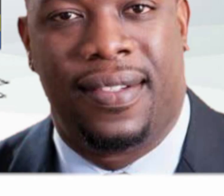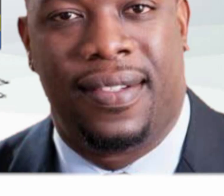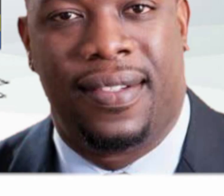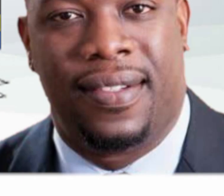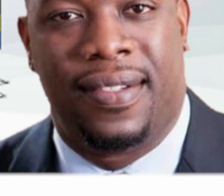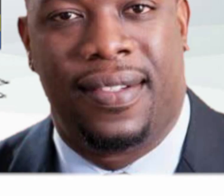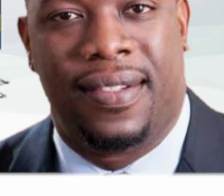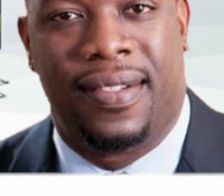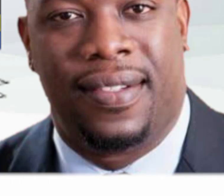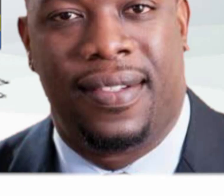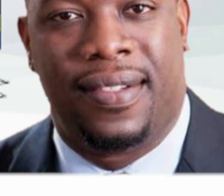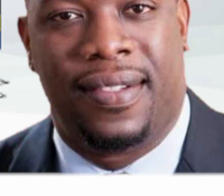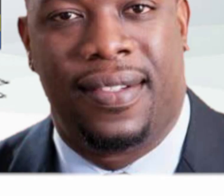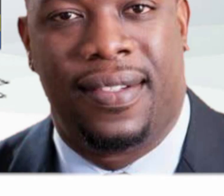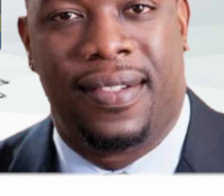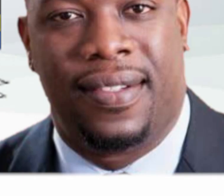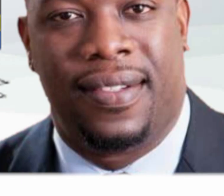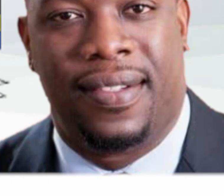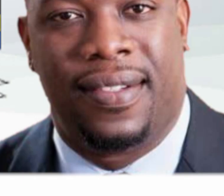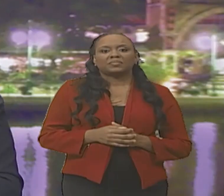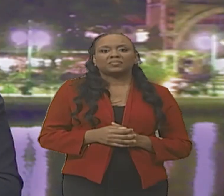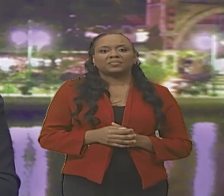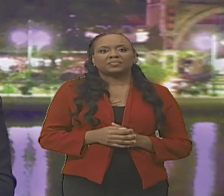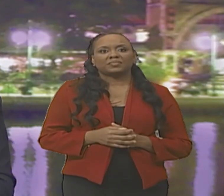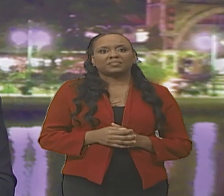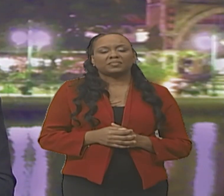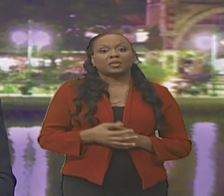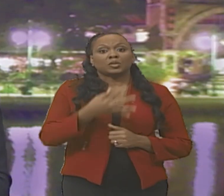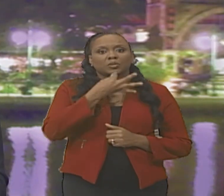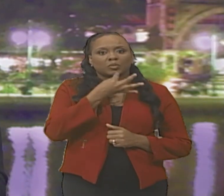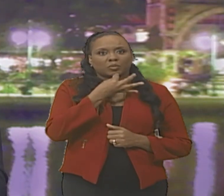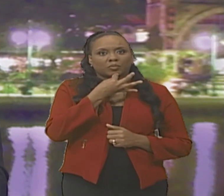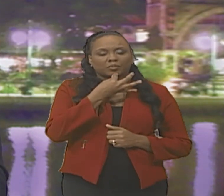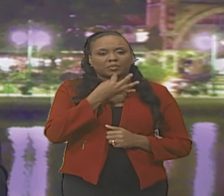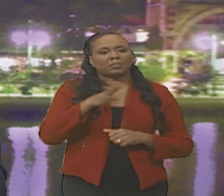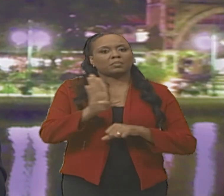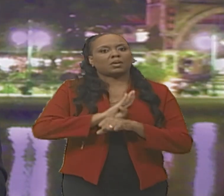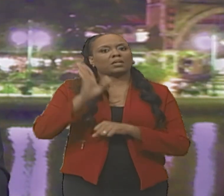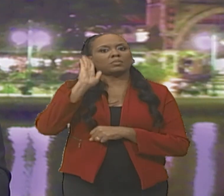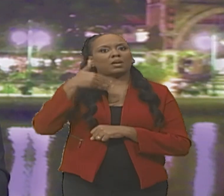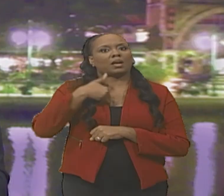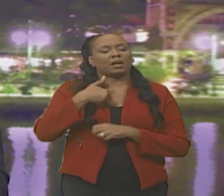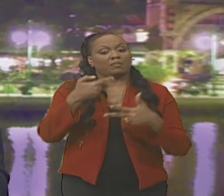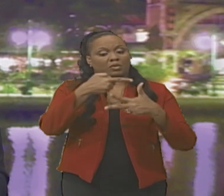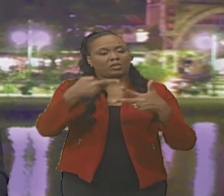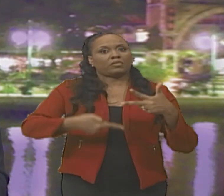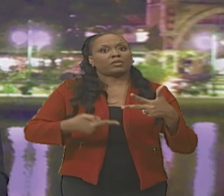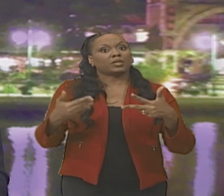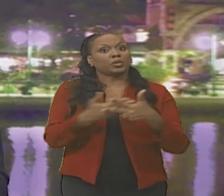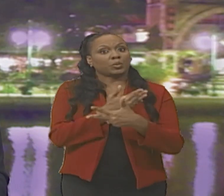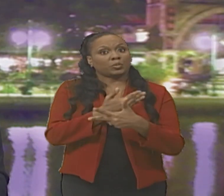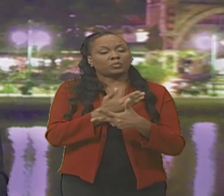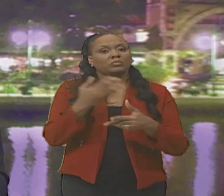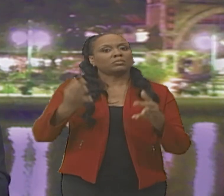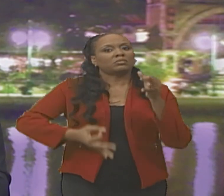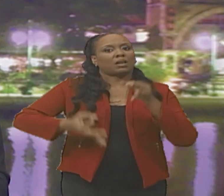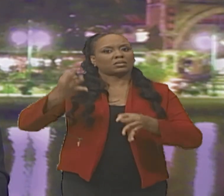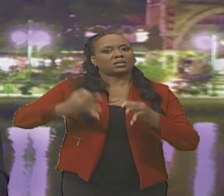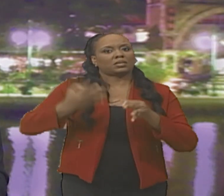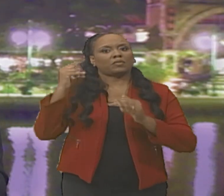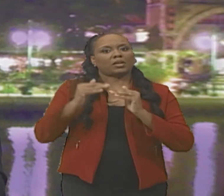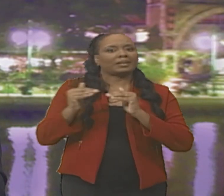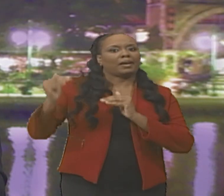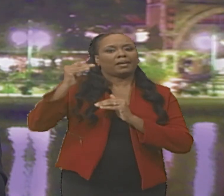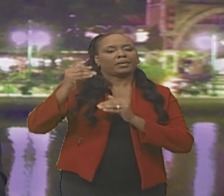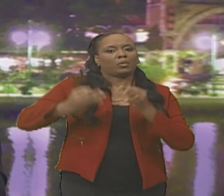tomorrow we can more effectively cover the entire island. Barbados will soon have 3 new temporary High Court judges.